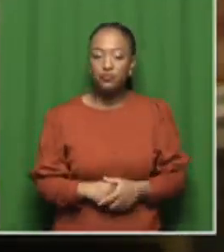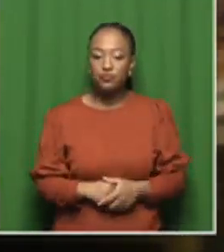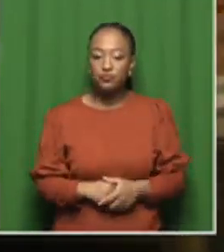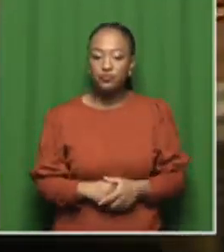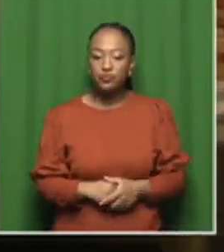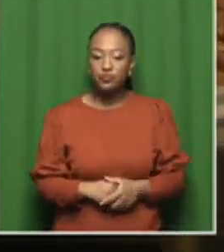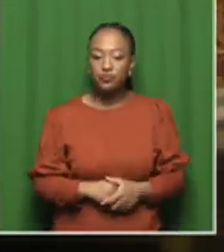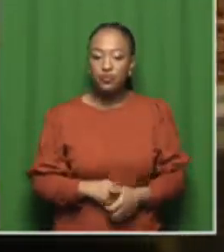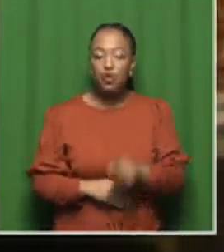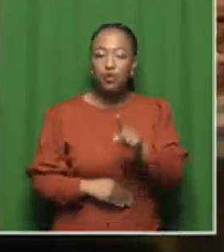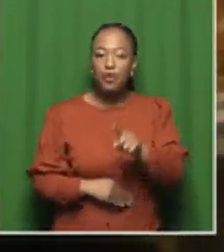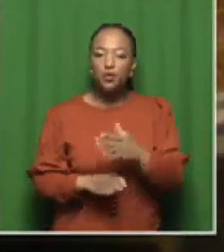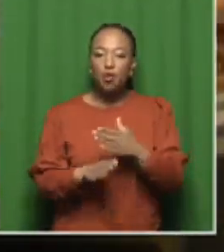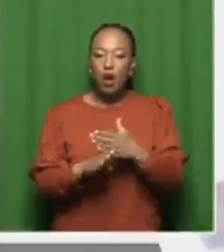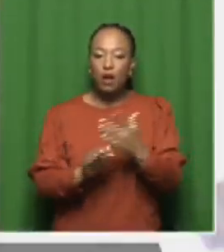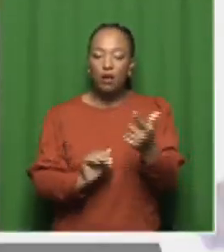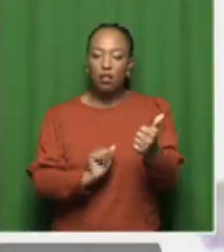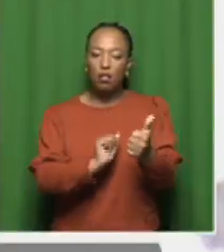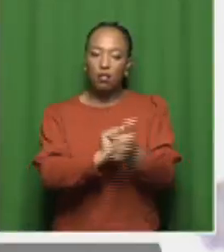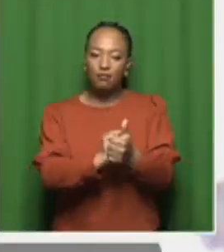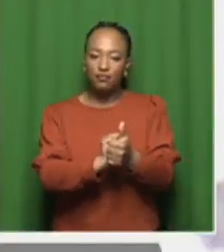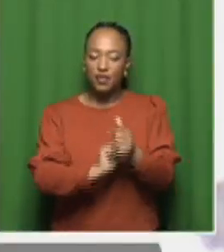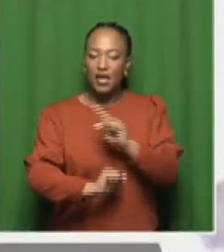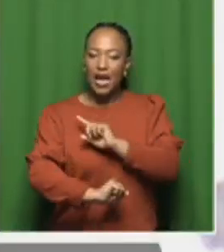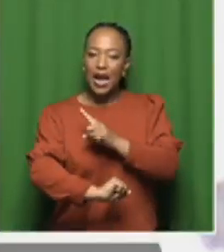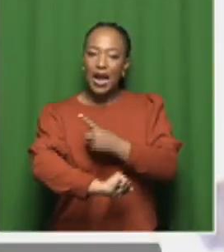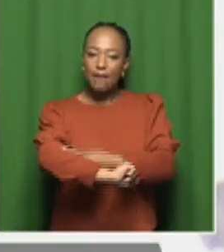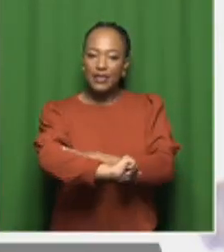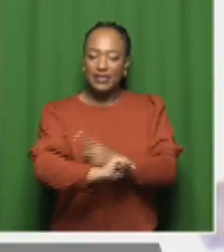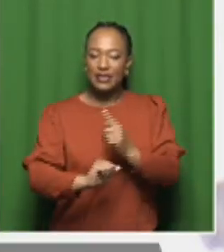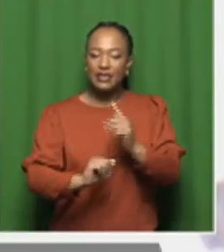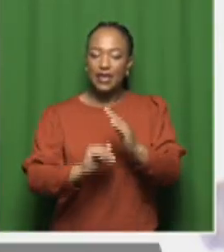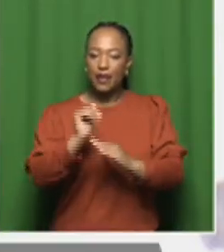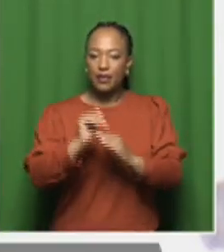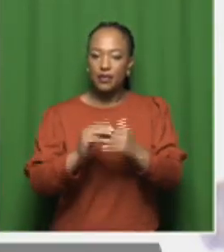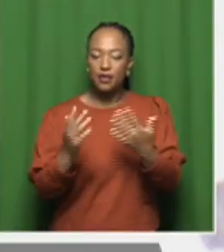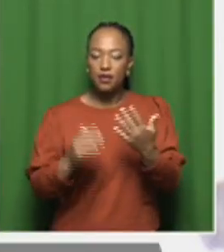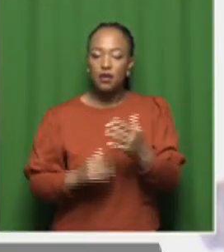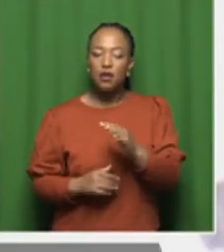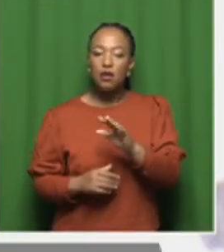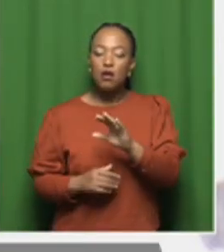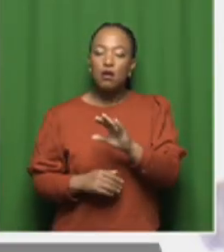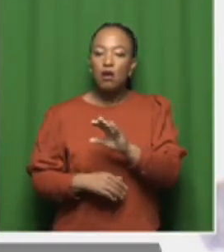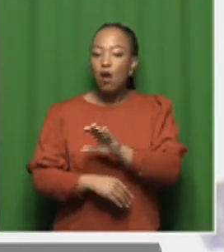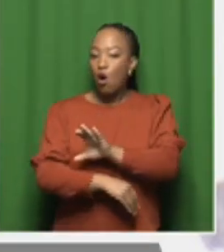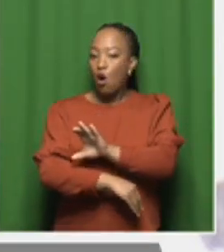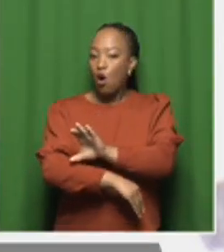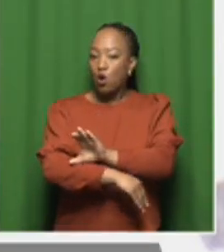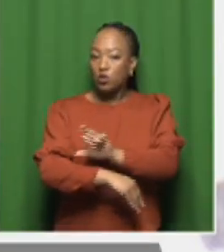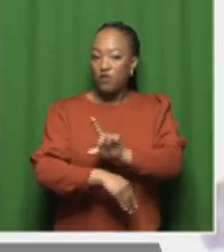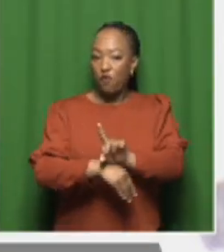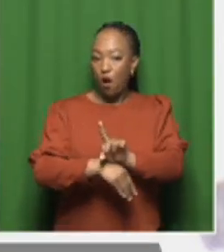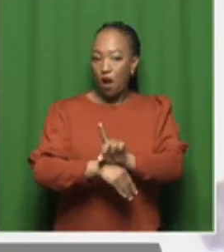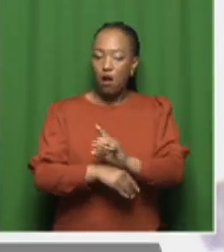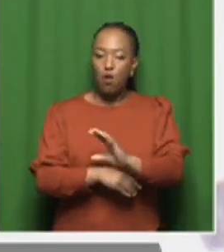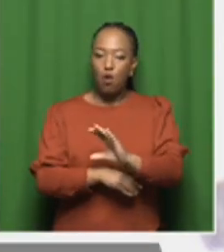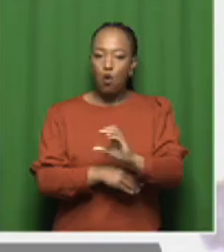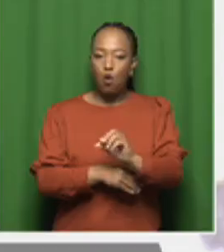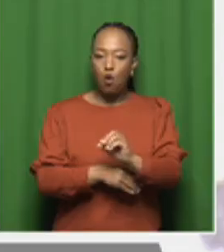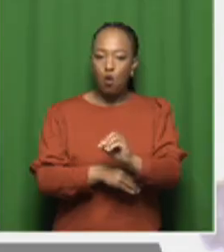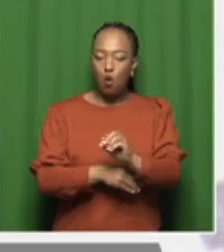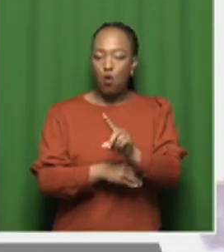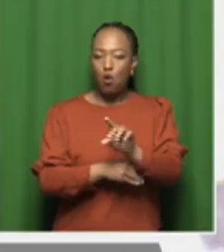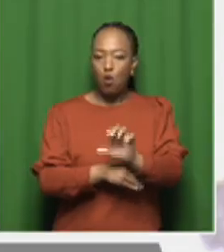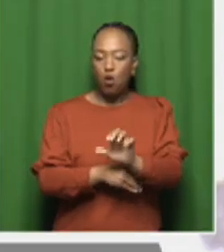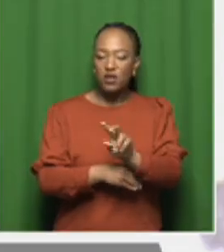capacity building in the continent. It may very well be that Côte d'Ivoire is not in a position from a capital endowment point of view to build processing